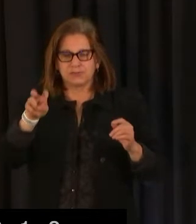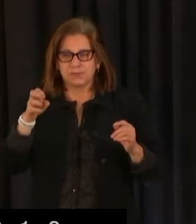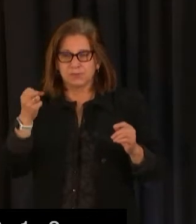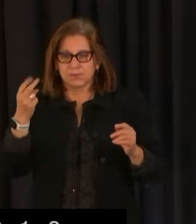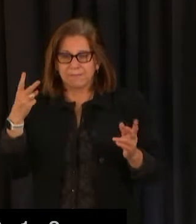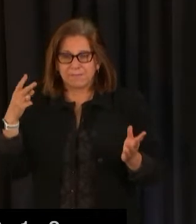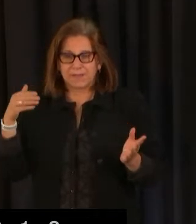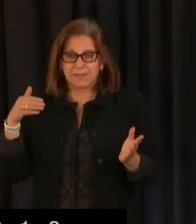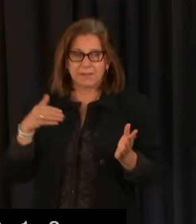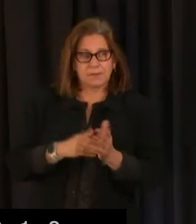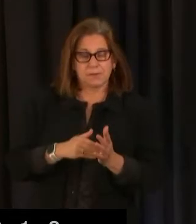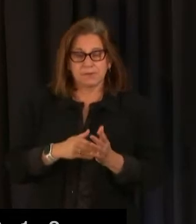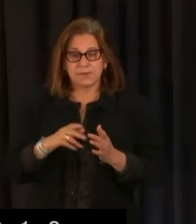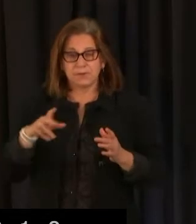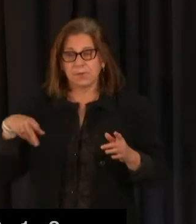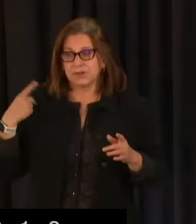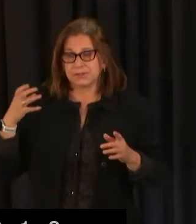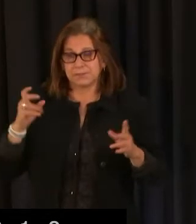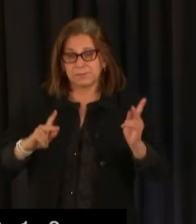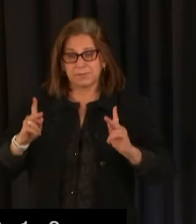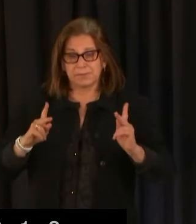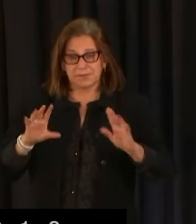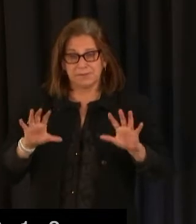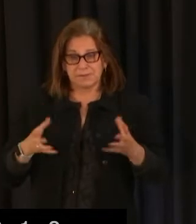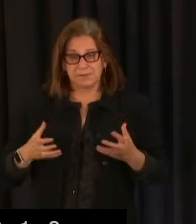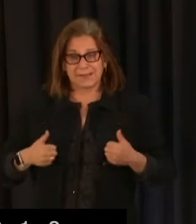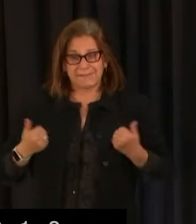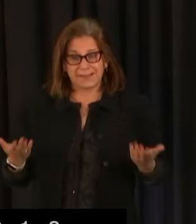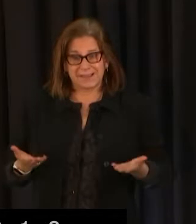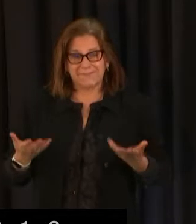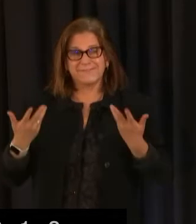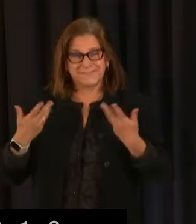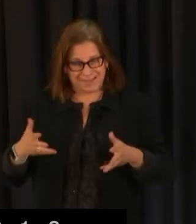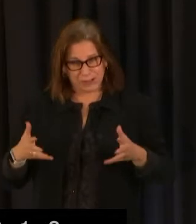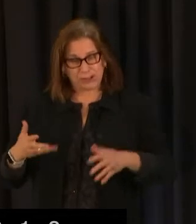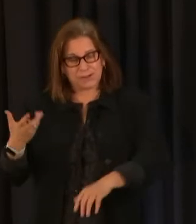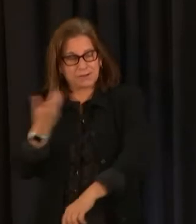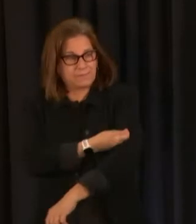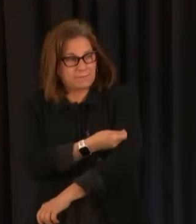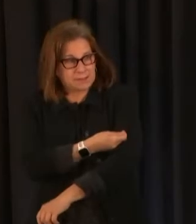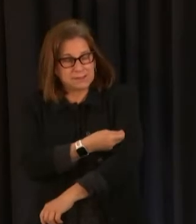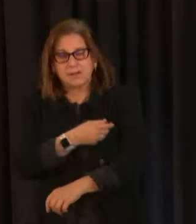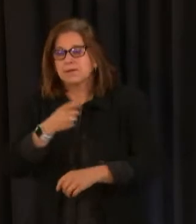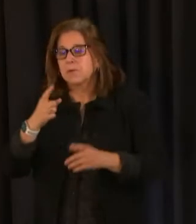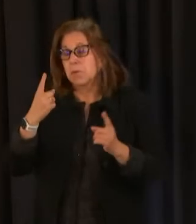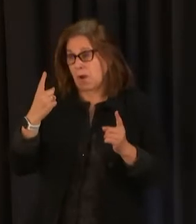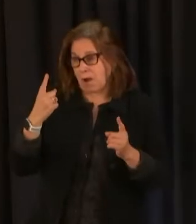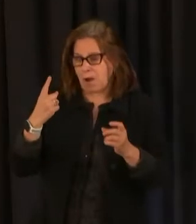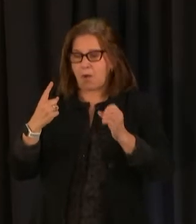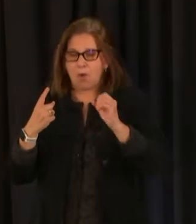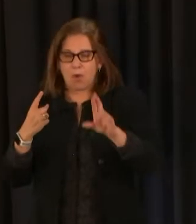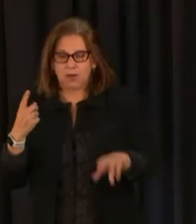212,000 DC residents have been partially or fully vaccinated. You may go to